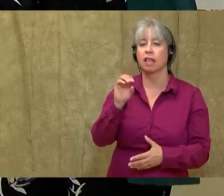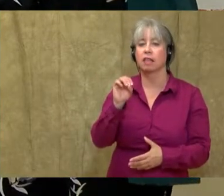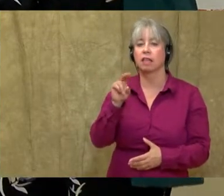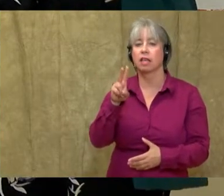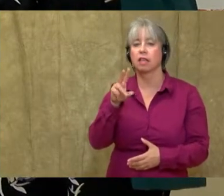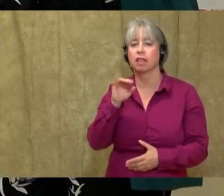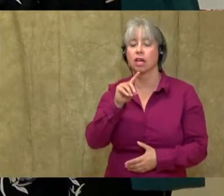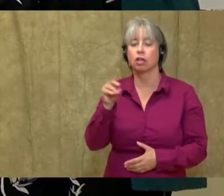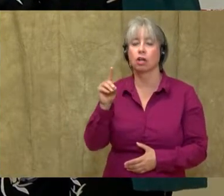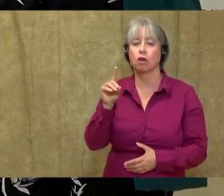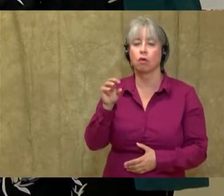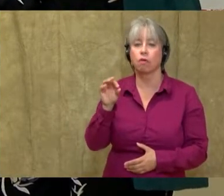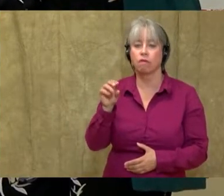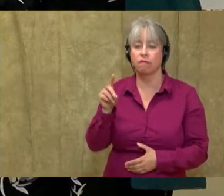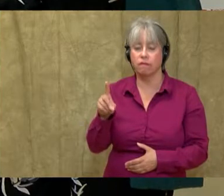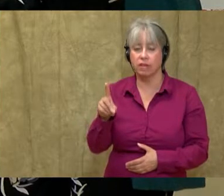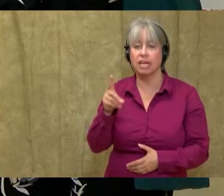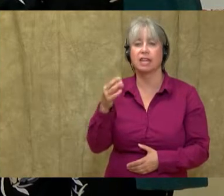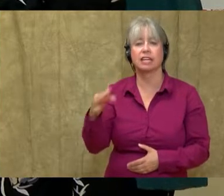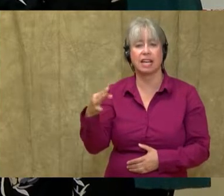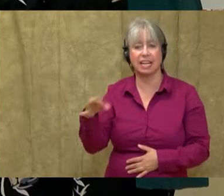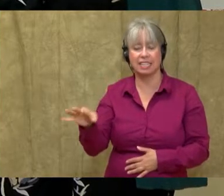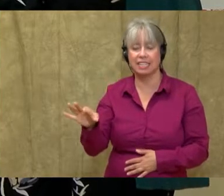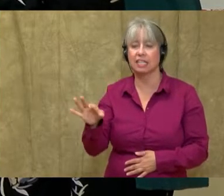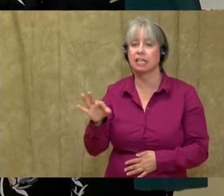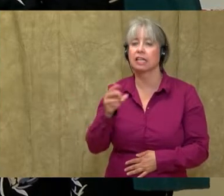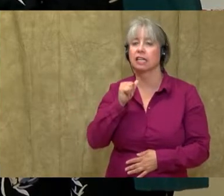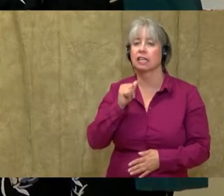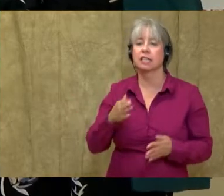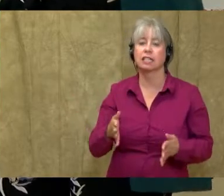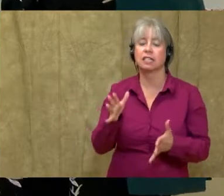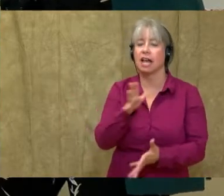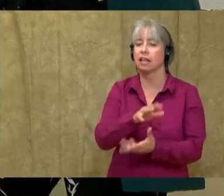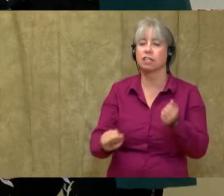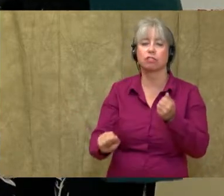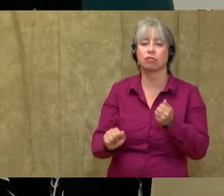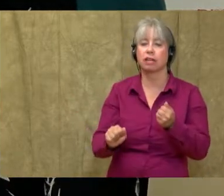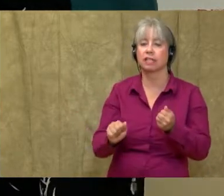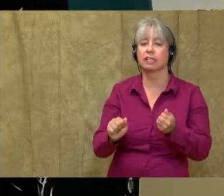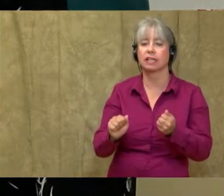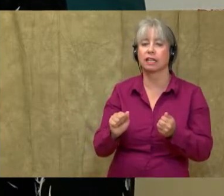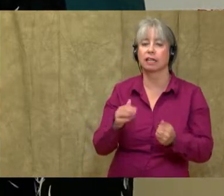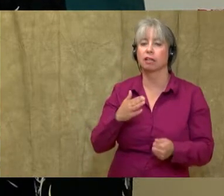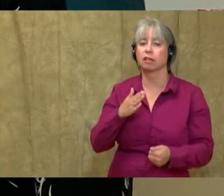poem helps us know that our answer or our inference is correct?